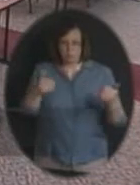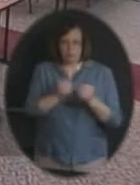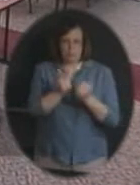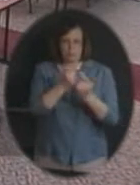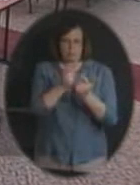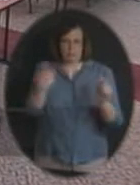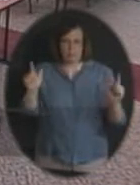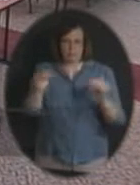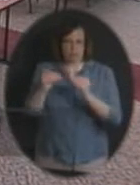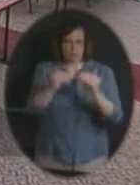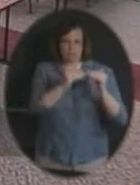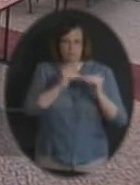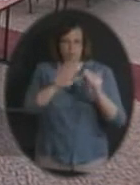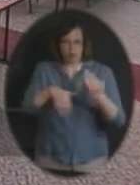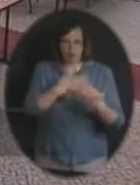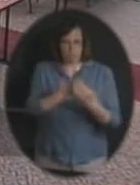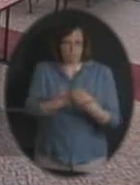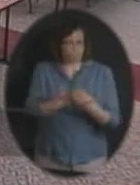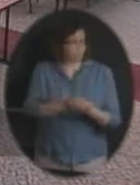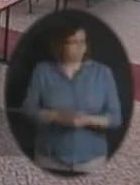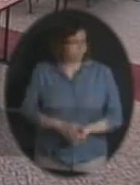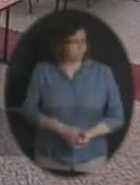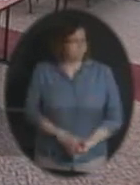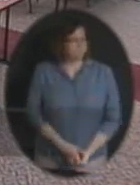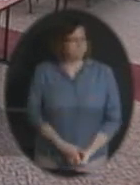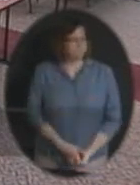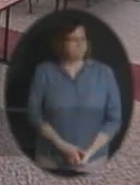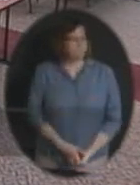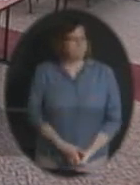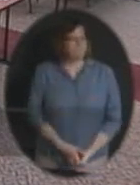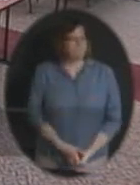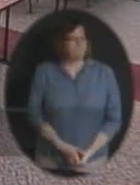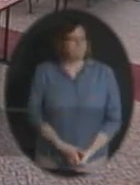indivisible, with liberty and justice for all.